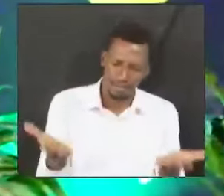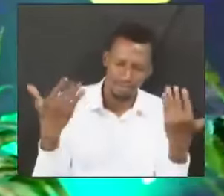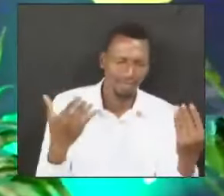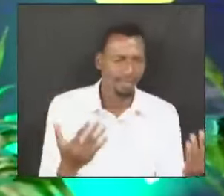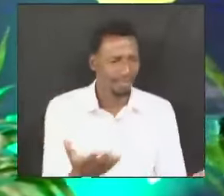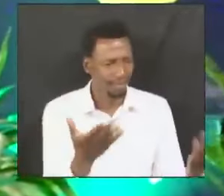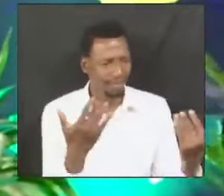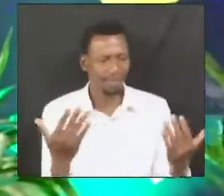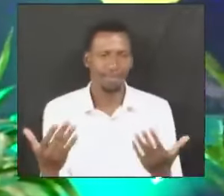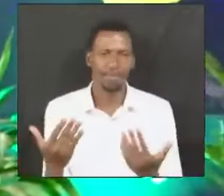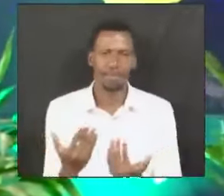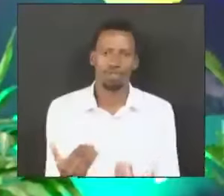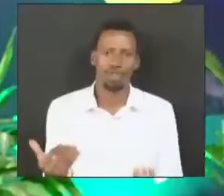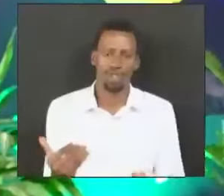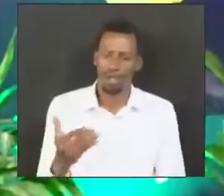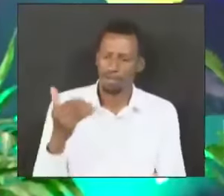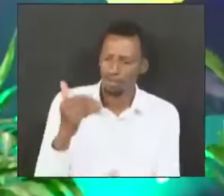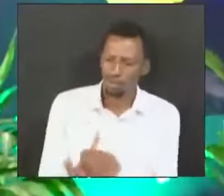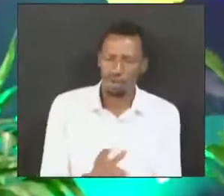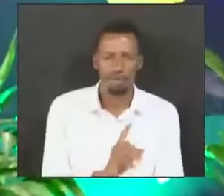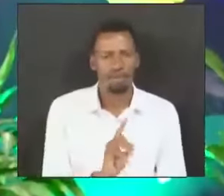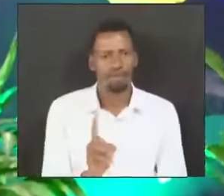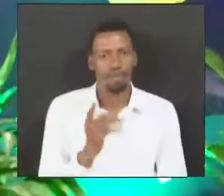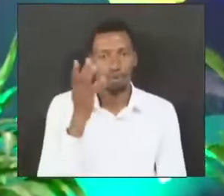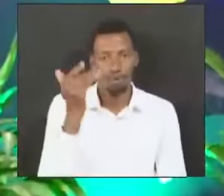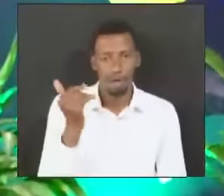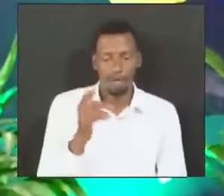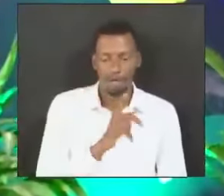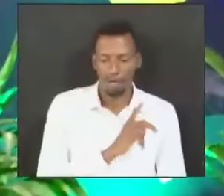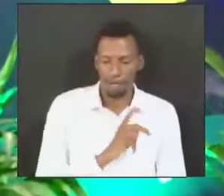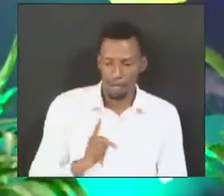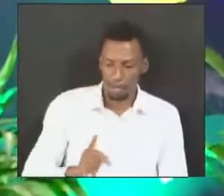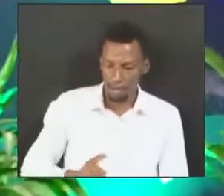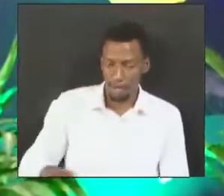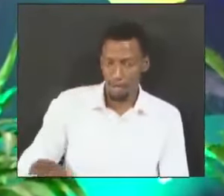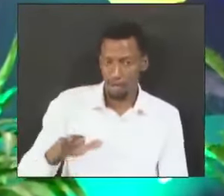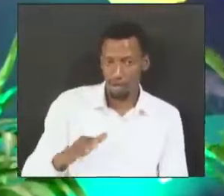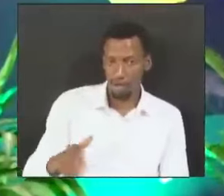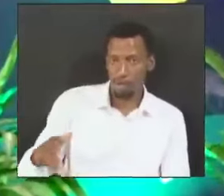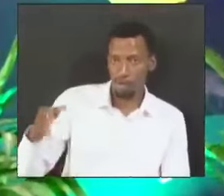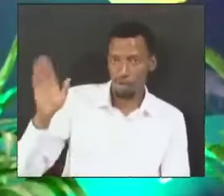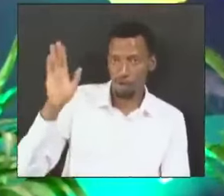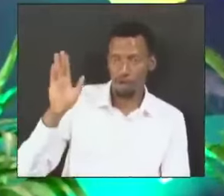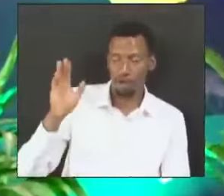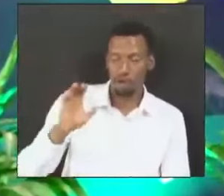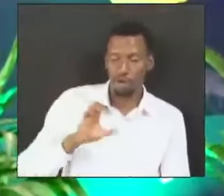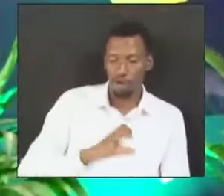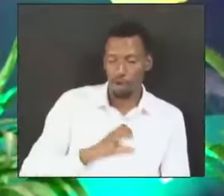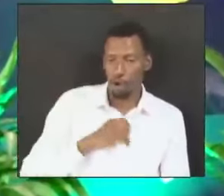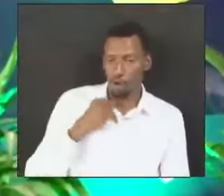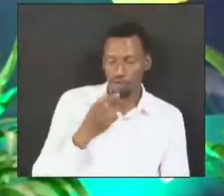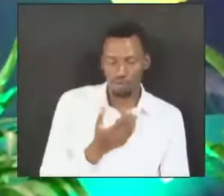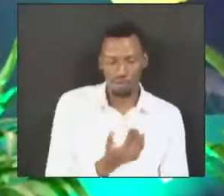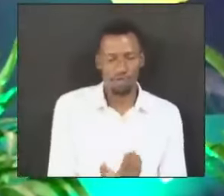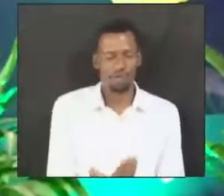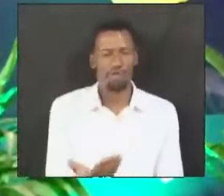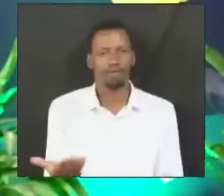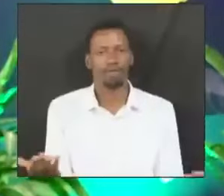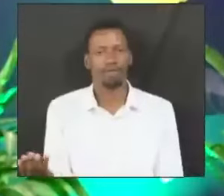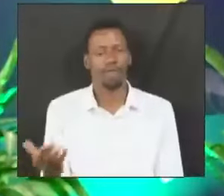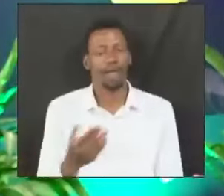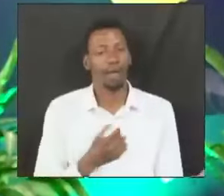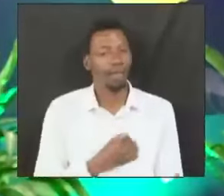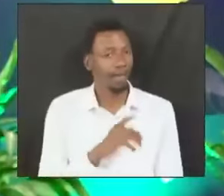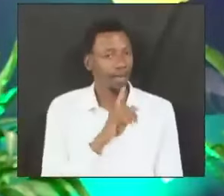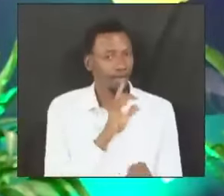and do not stop them, for the kingdom of God belongs to such as these. I assure you that whoever does